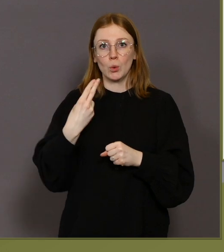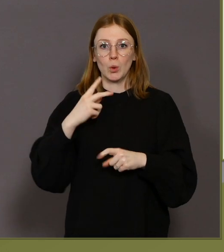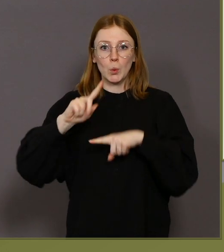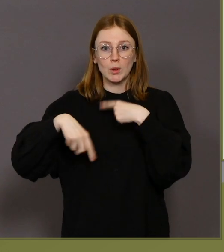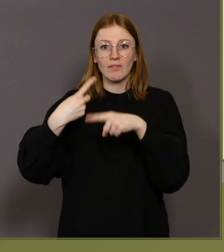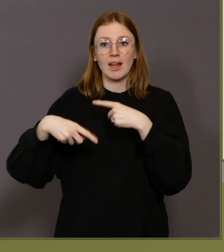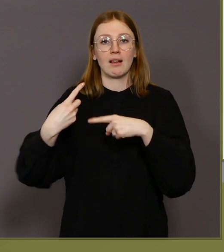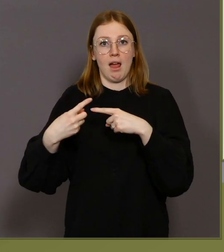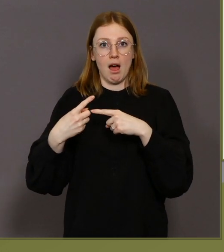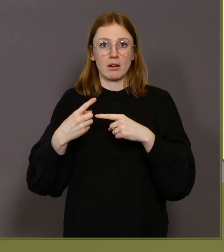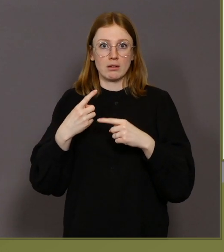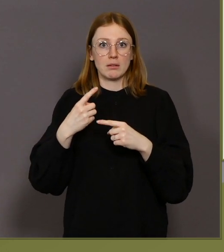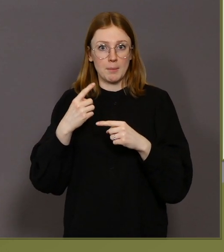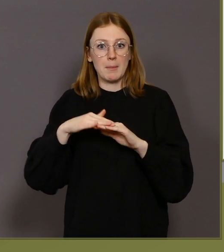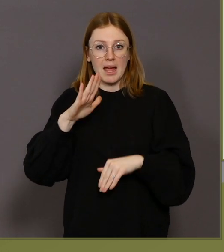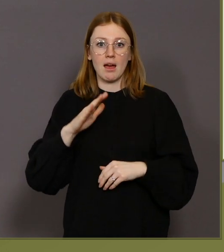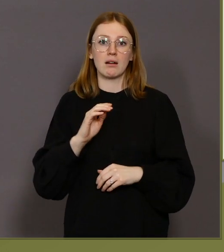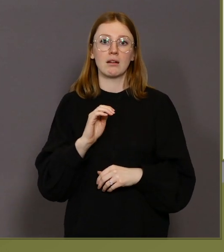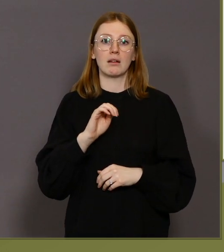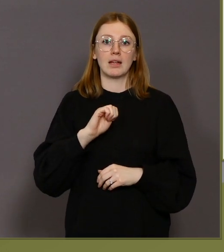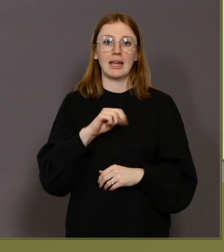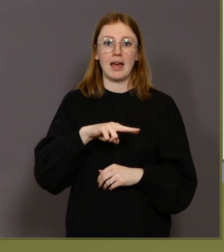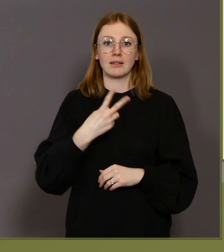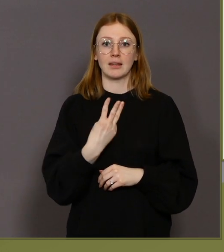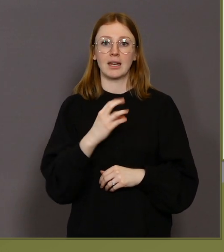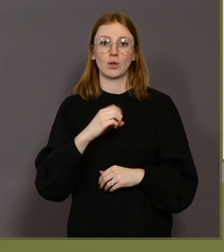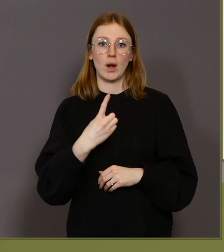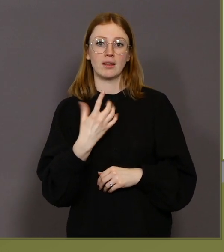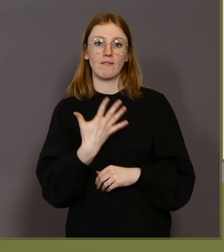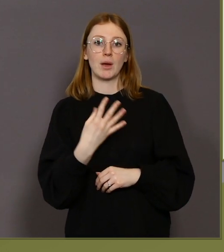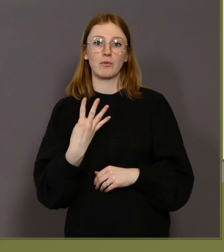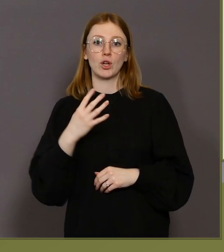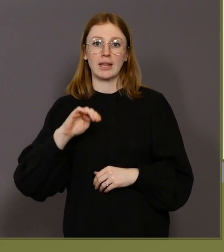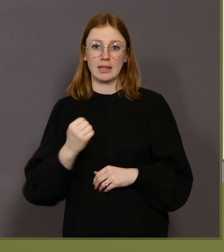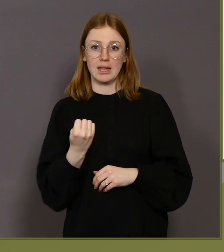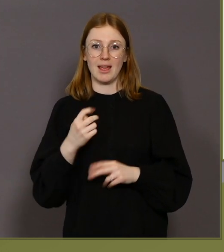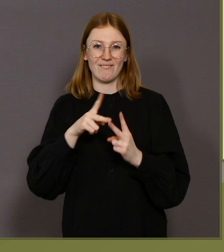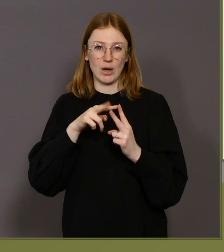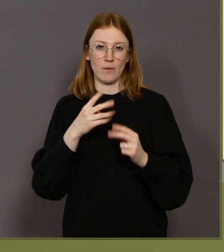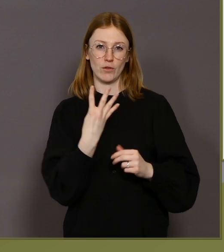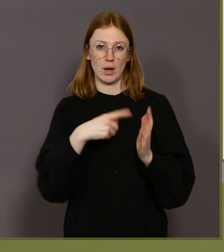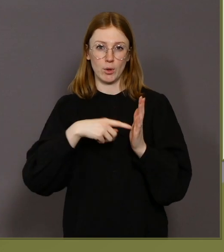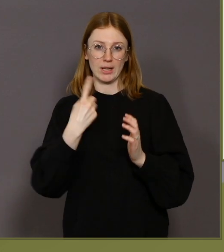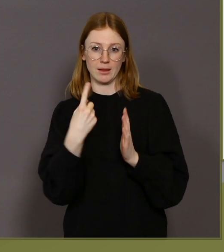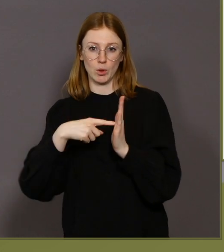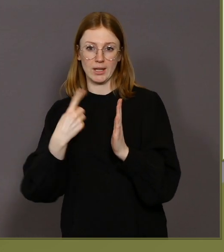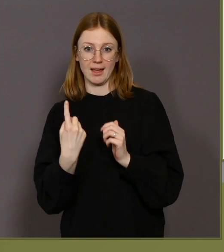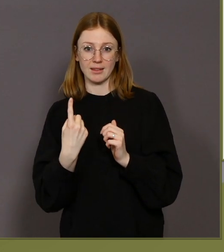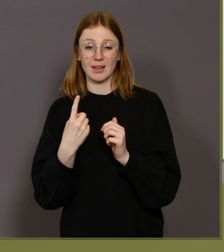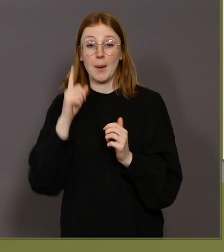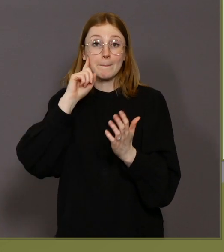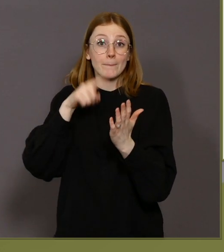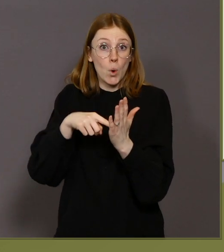EN 301549. It's going to be version 4.1.1. And the target date of the final